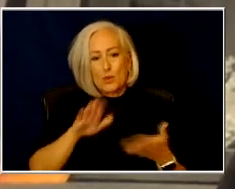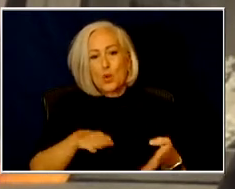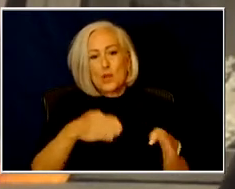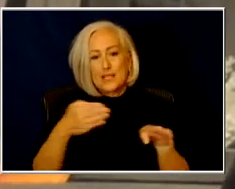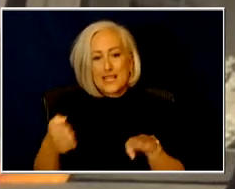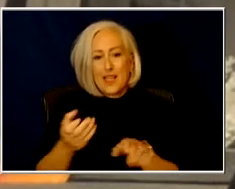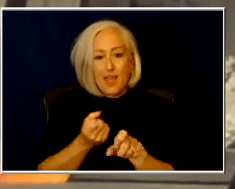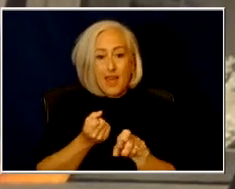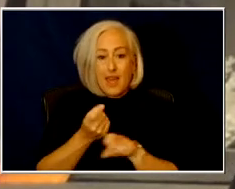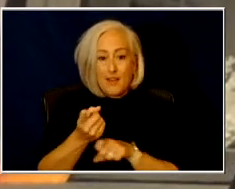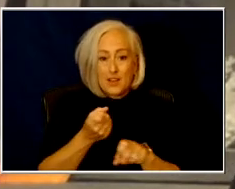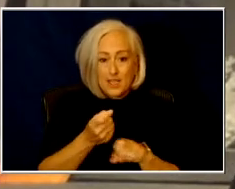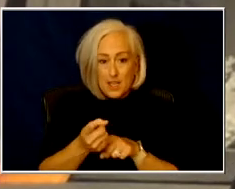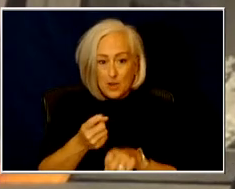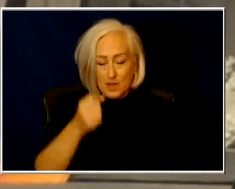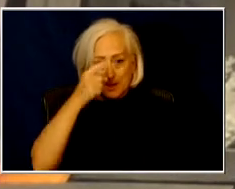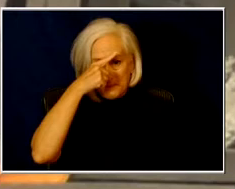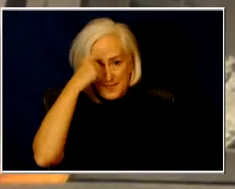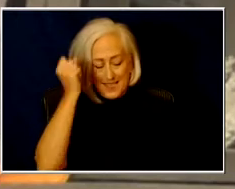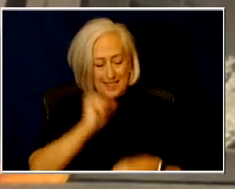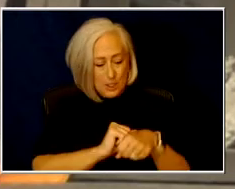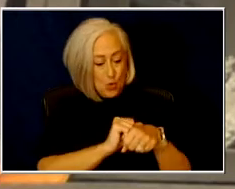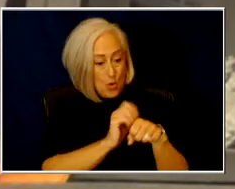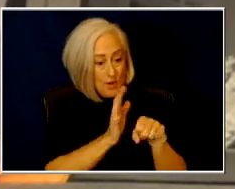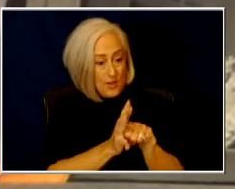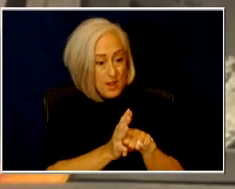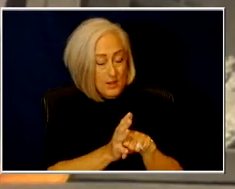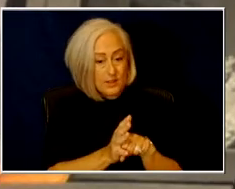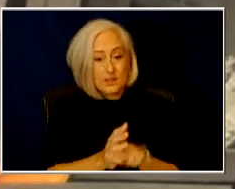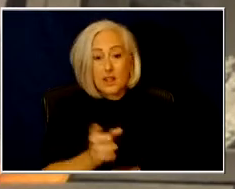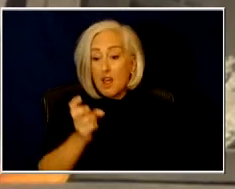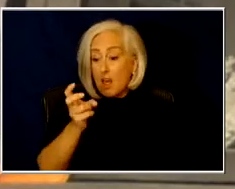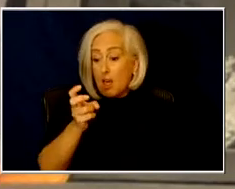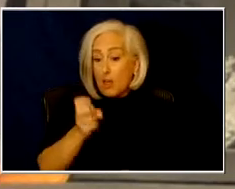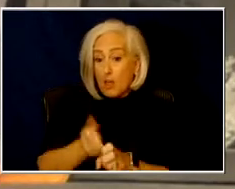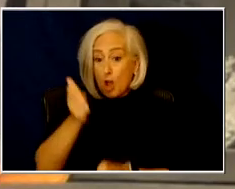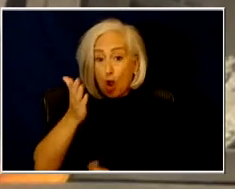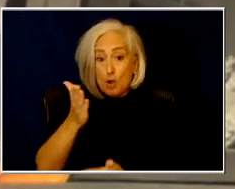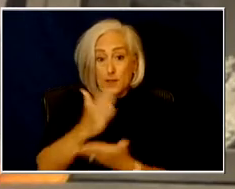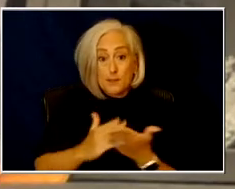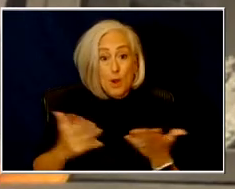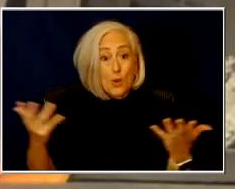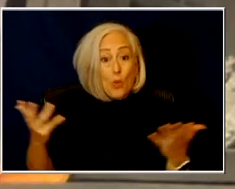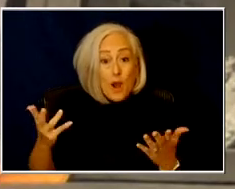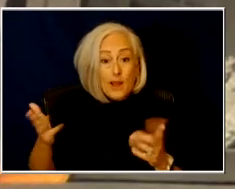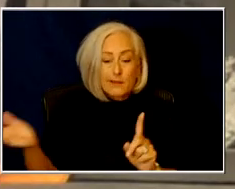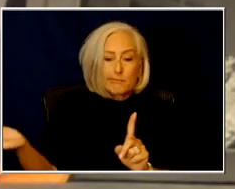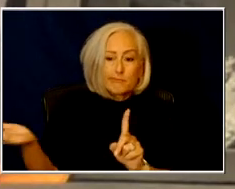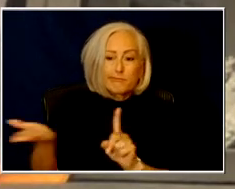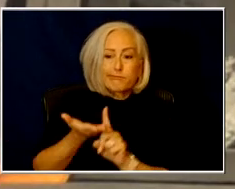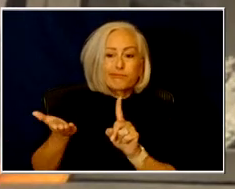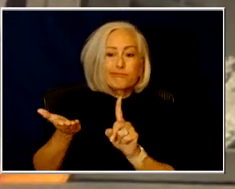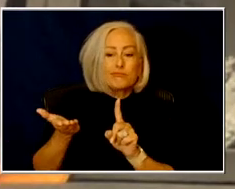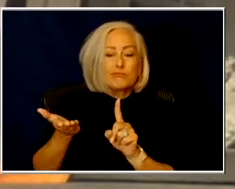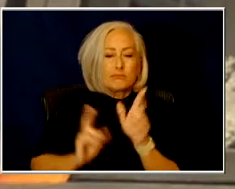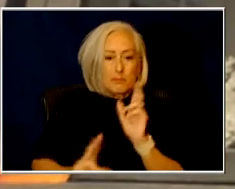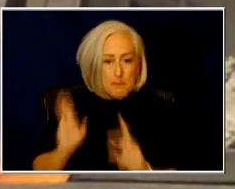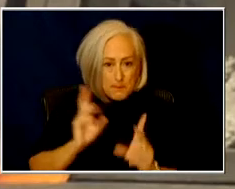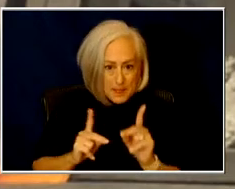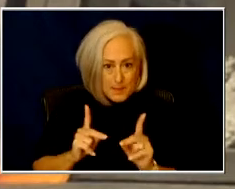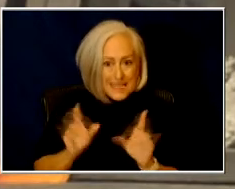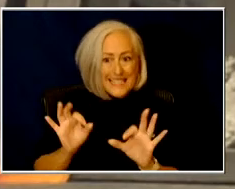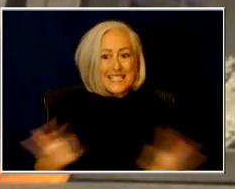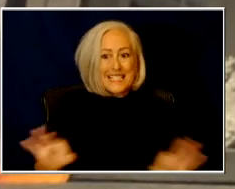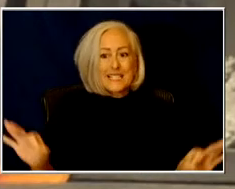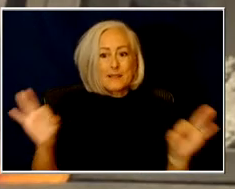year due to coronavirus and the hardest part about that is convincing people of the importance of of getting